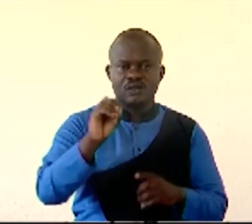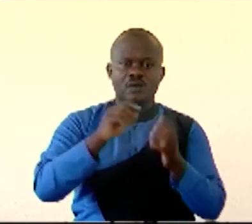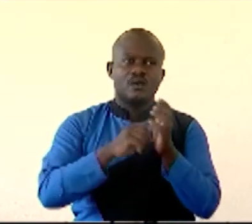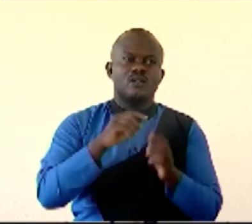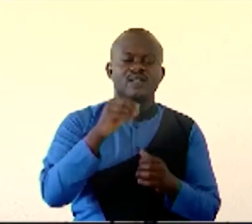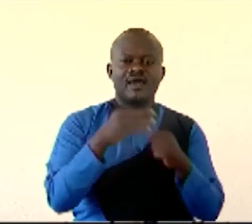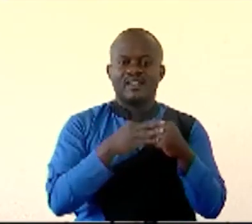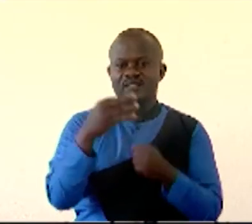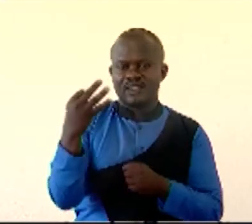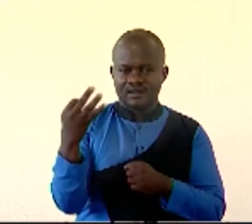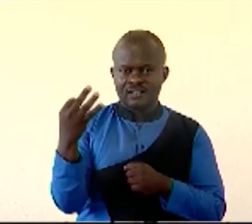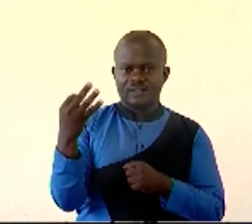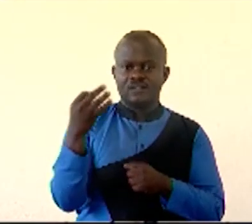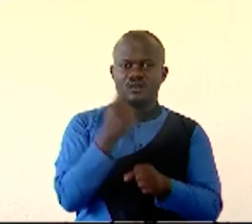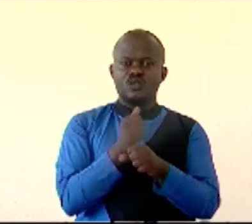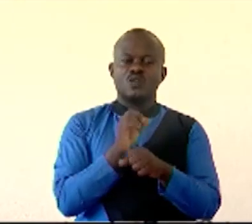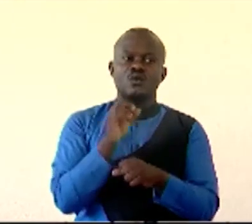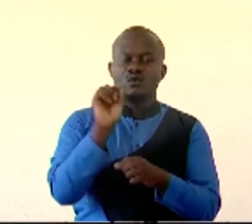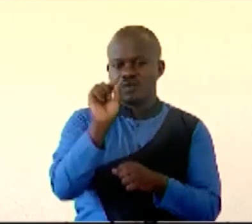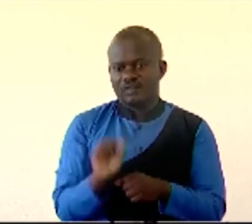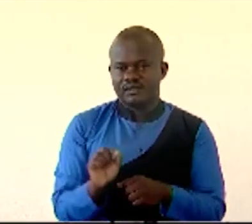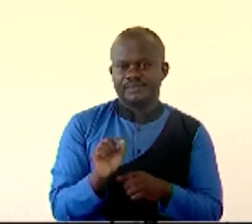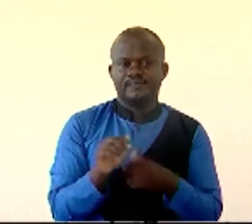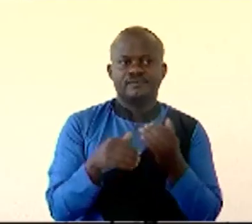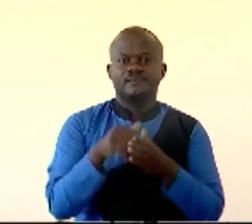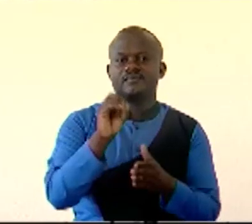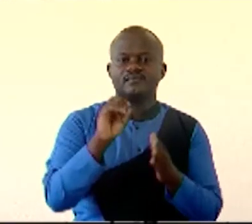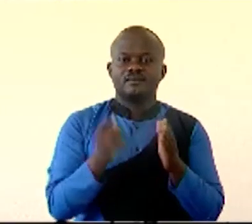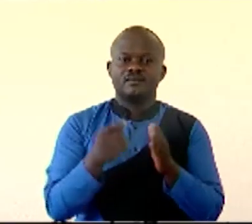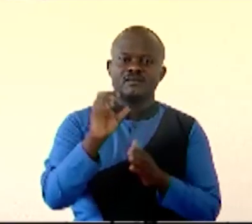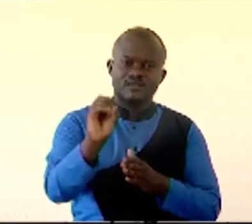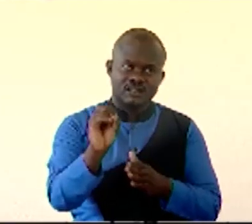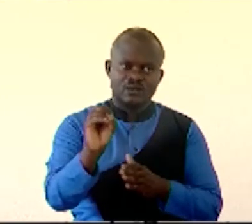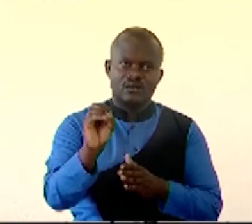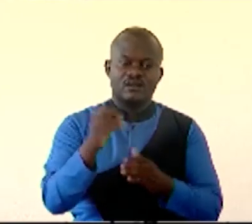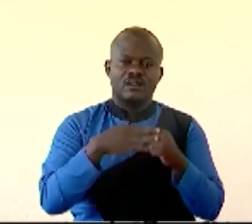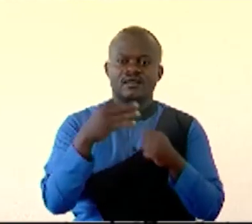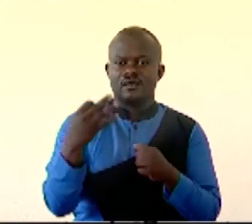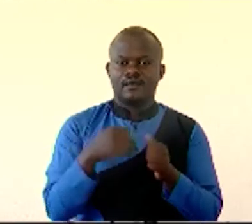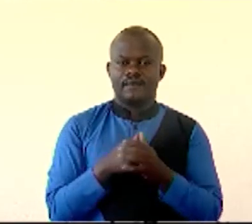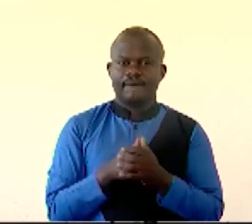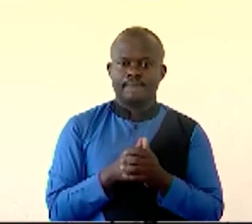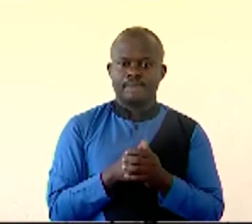0.083. 2 over 24, that is 0.083.